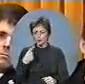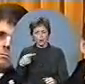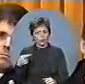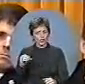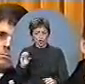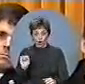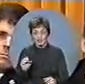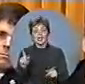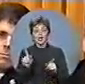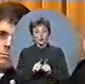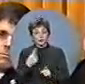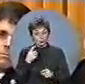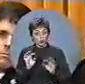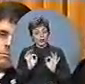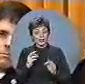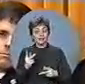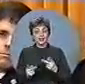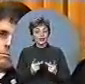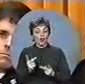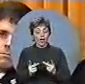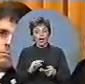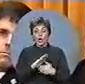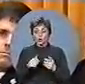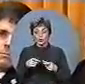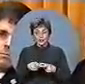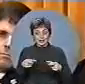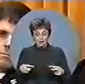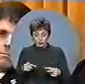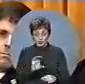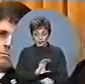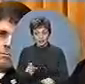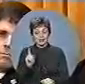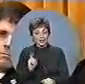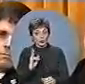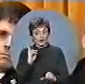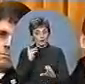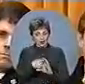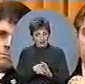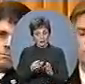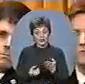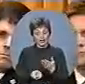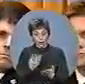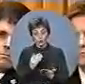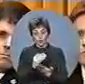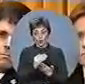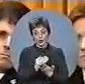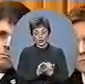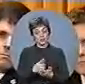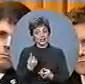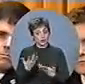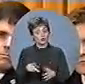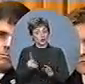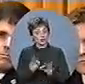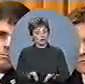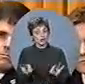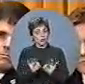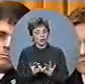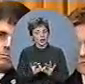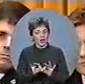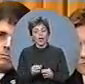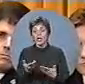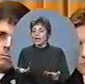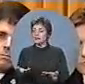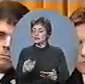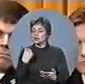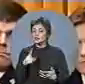regulate the industry, not just for greenhouse gas emissions, but also on air quality. All Canadian industries will have to participate in our new system. This is